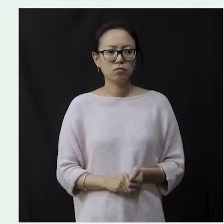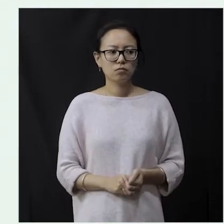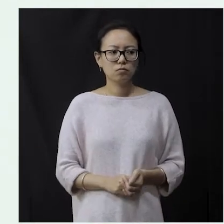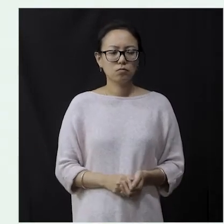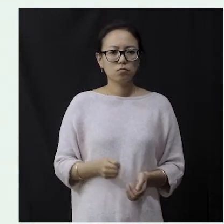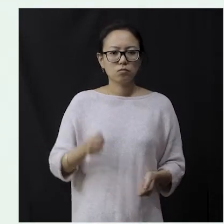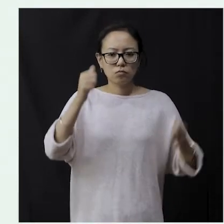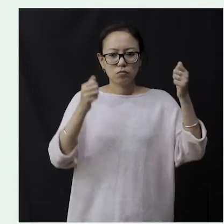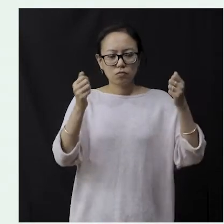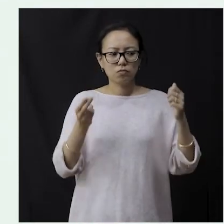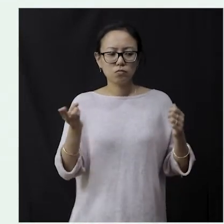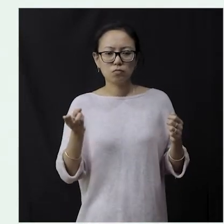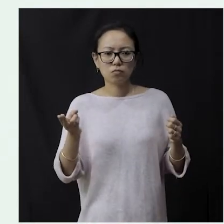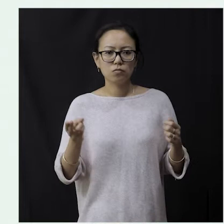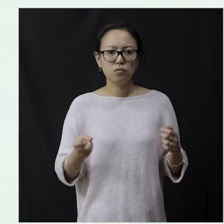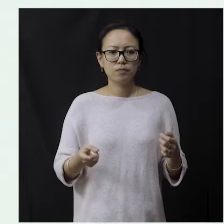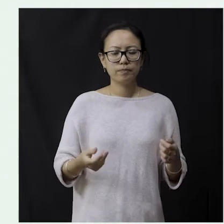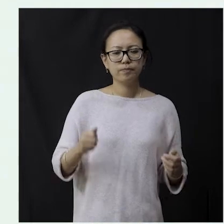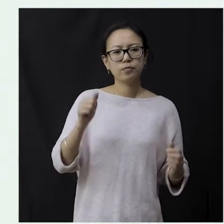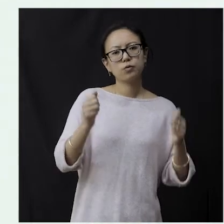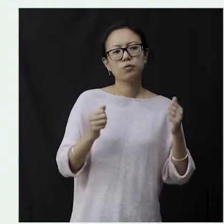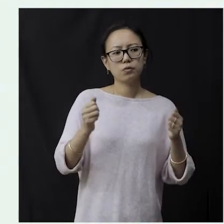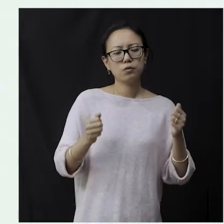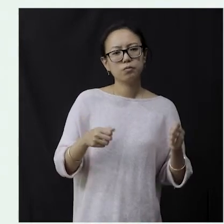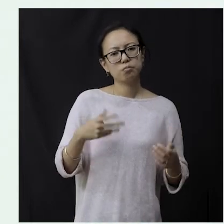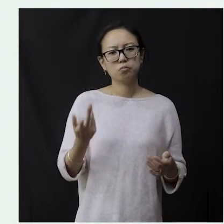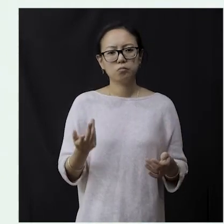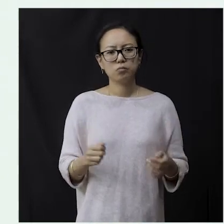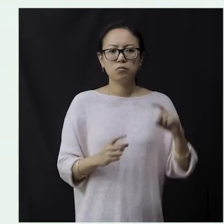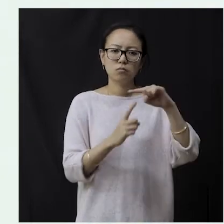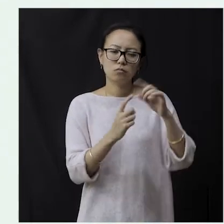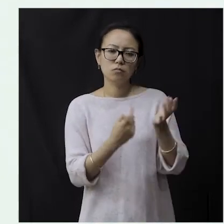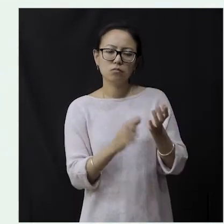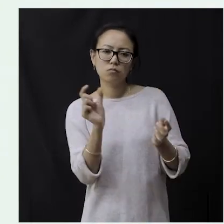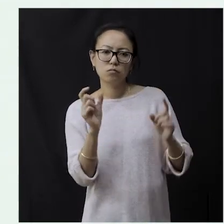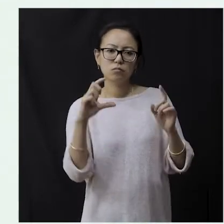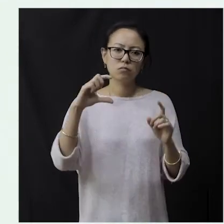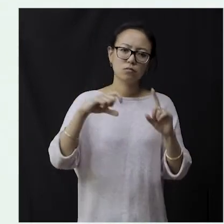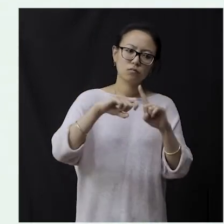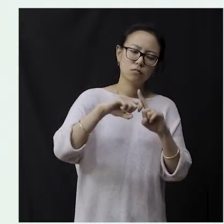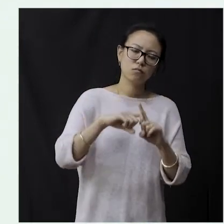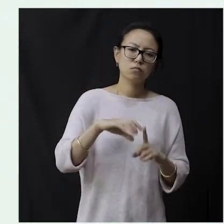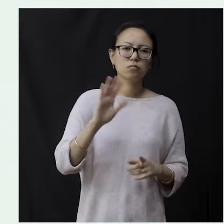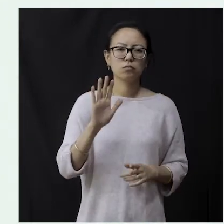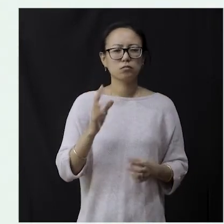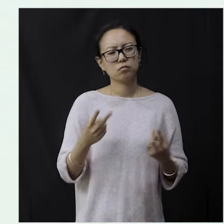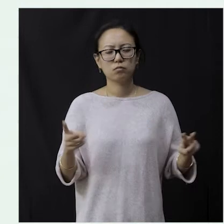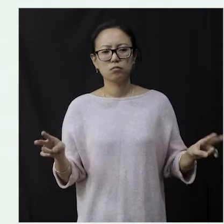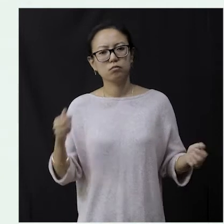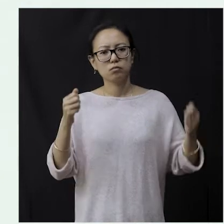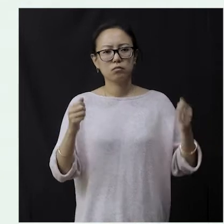the cars which travels on road. So remember, whichever